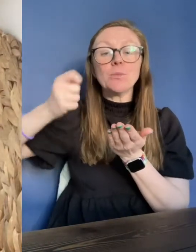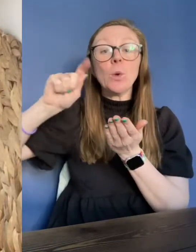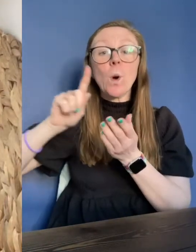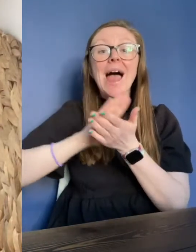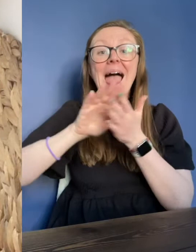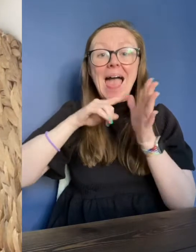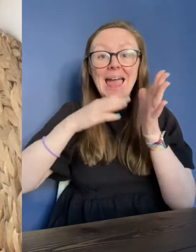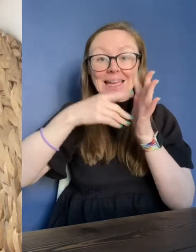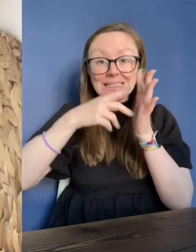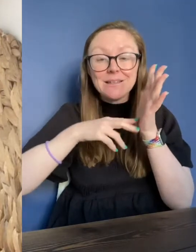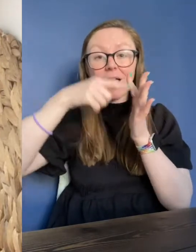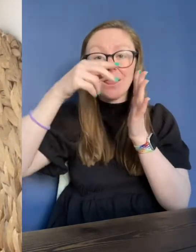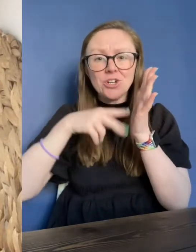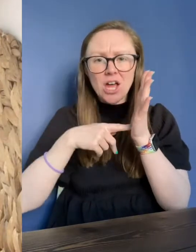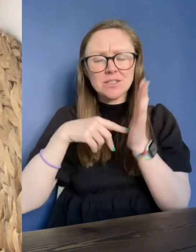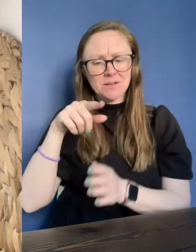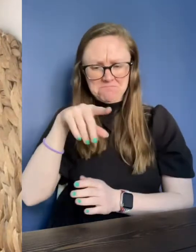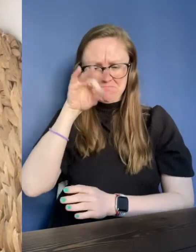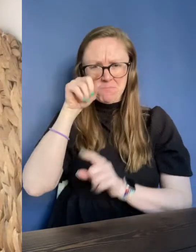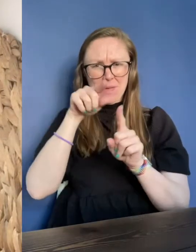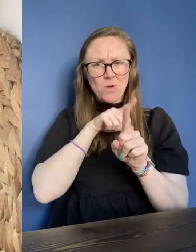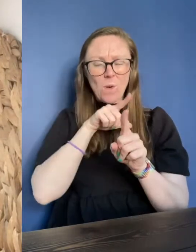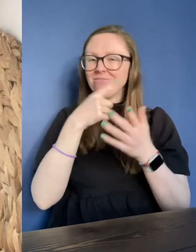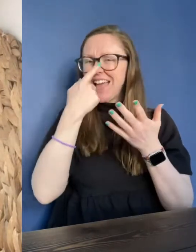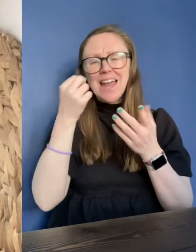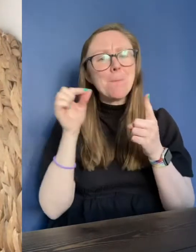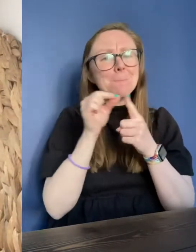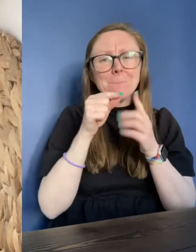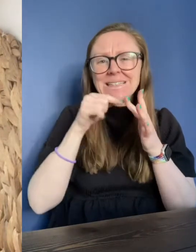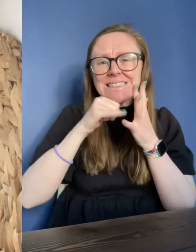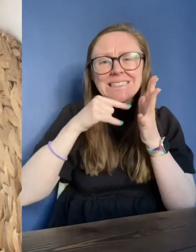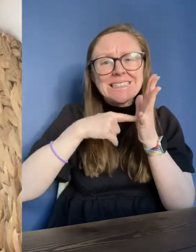hazelnuts. I've chosen hazelnuts. You could use pistachios,